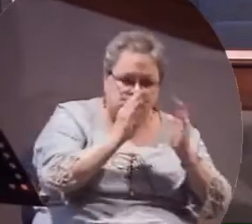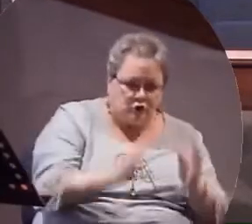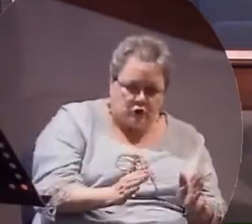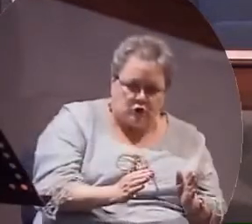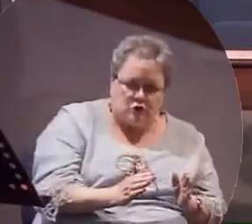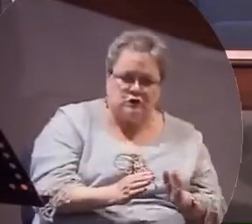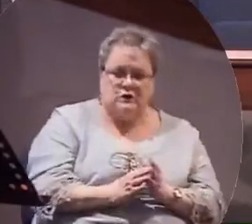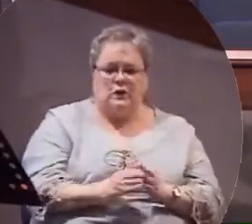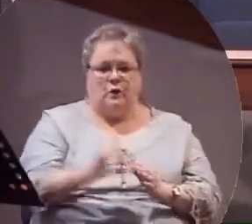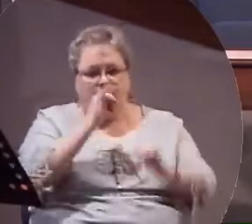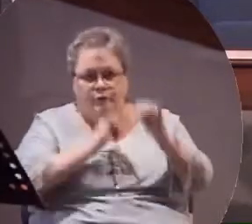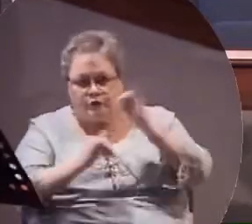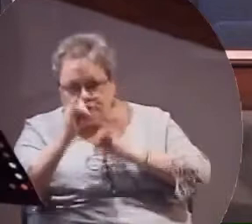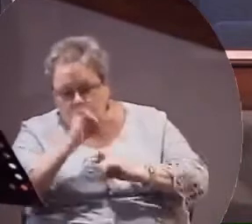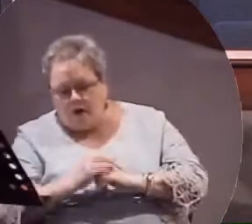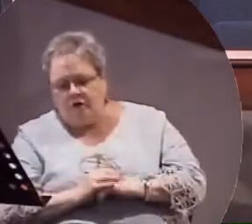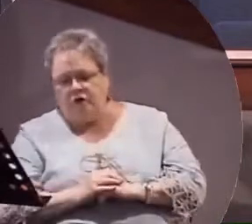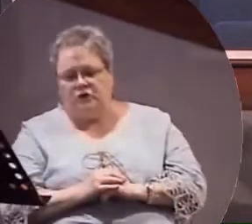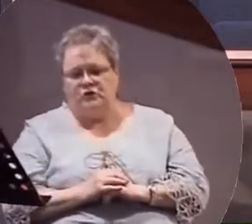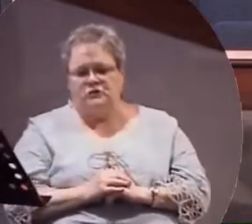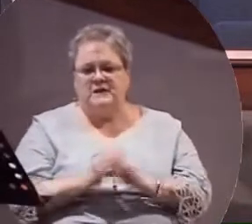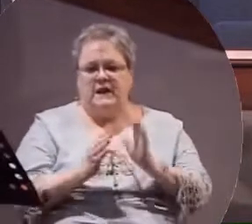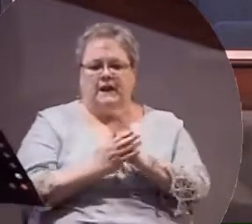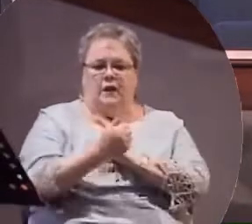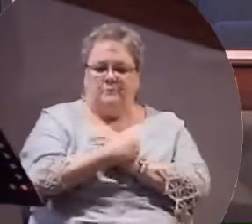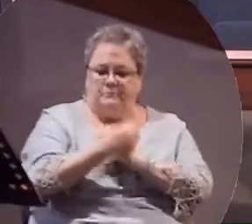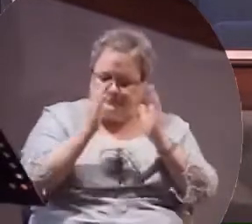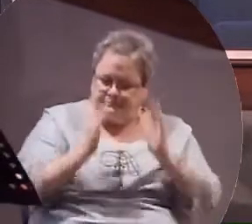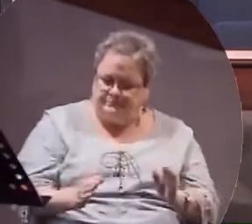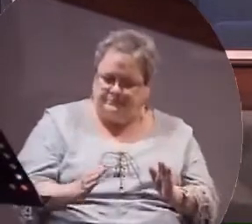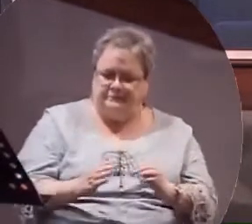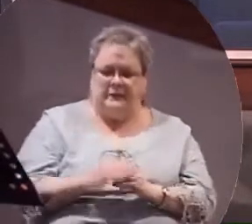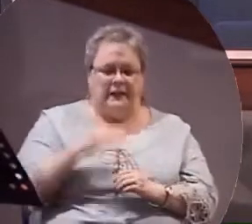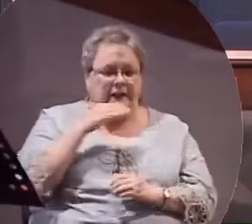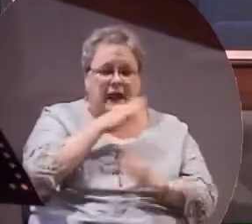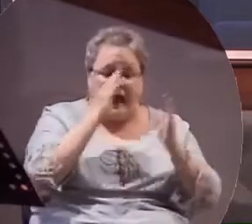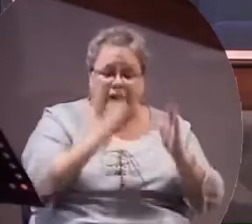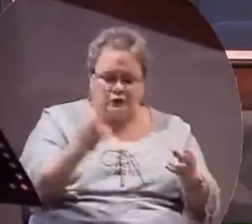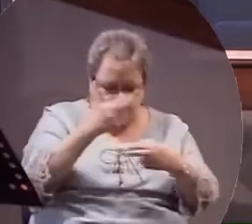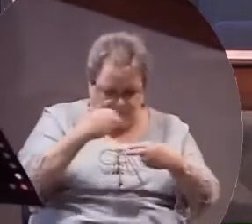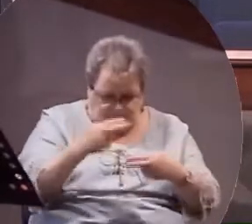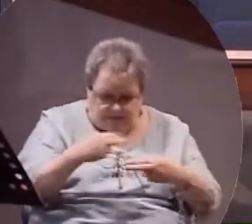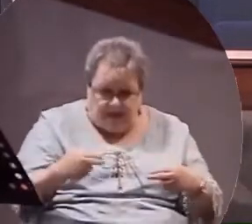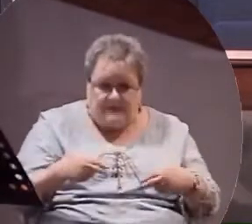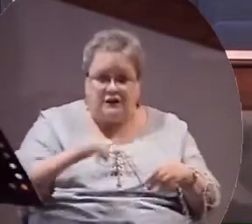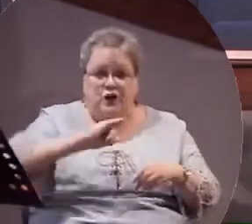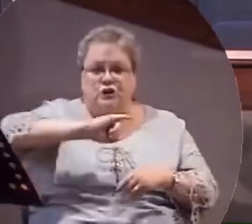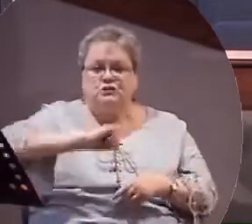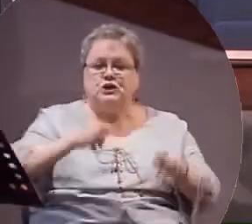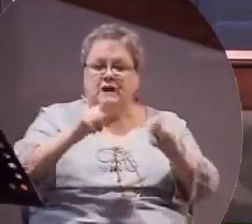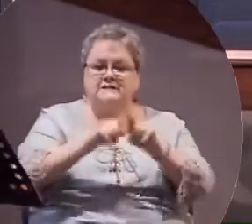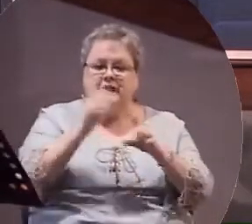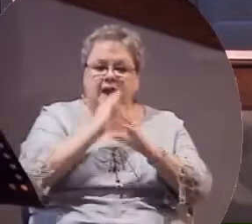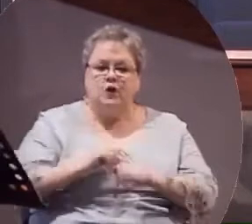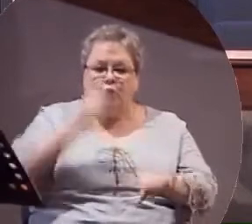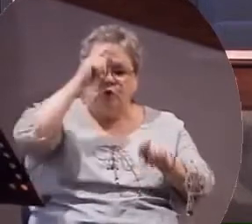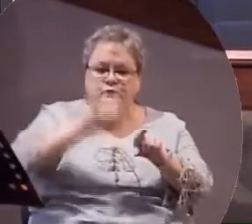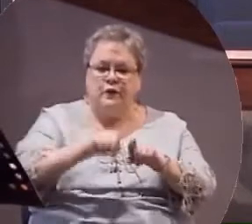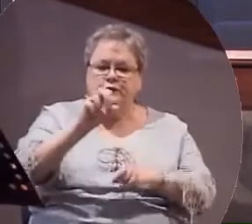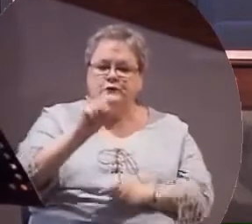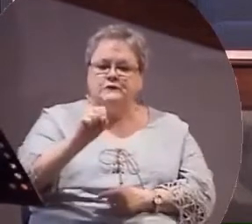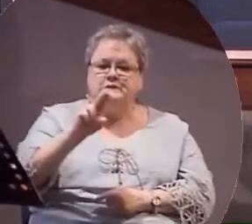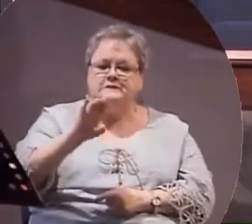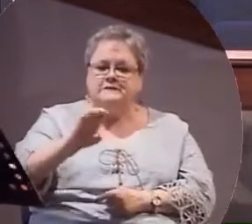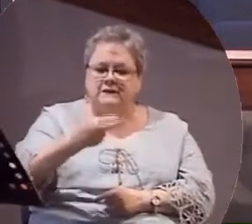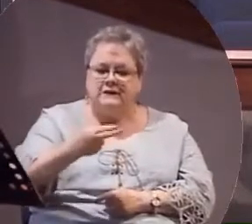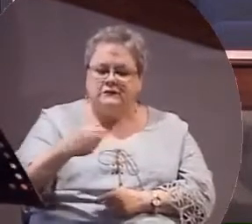big drunkards and extortioners and thieves and liars. I'm here to tell you, just like old brother such, we're